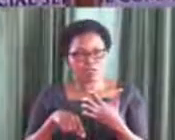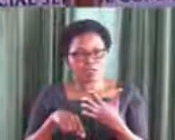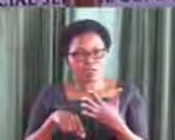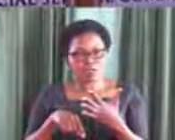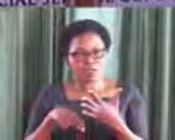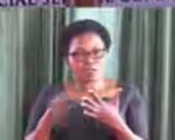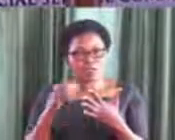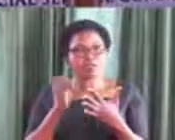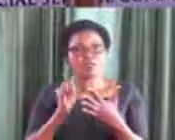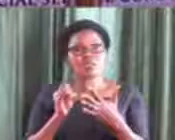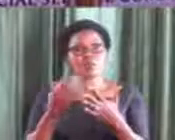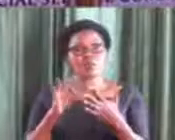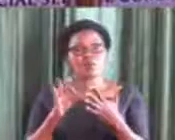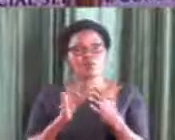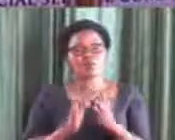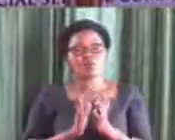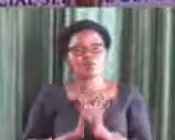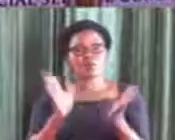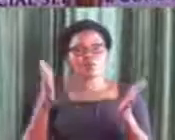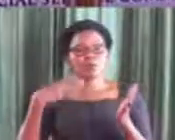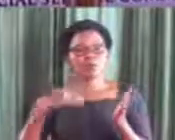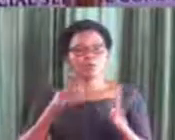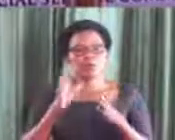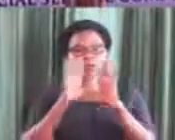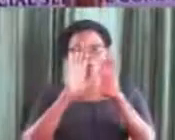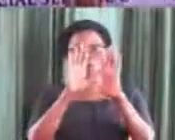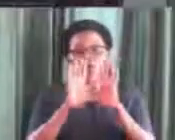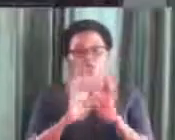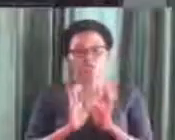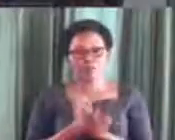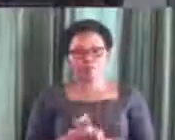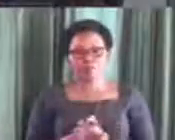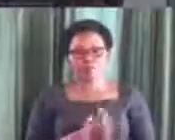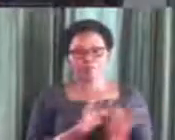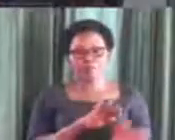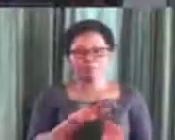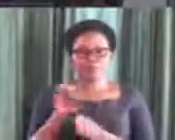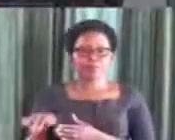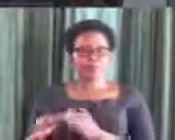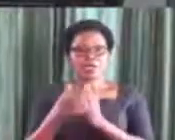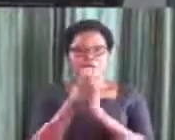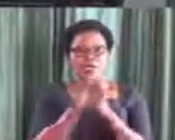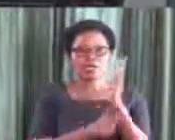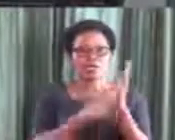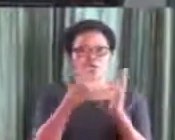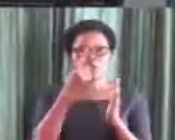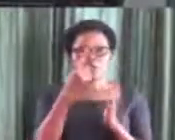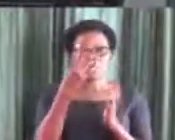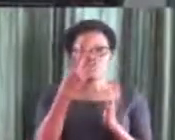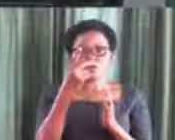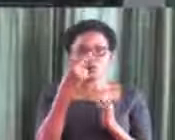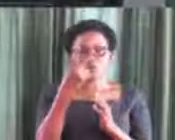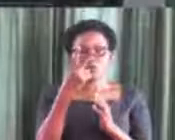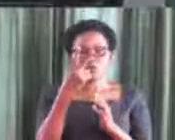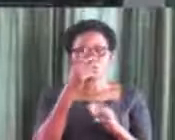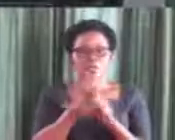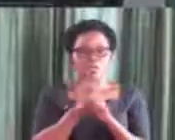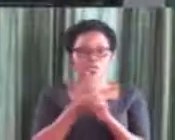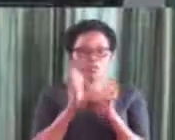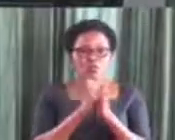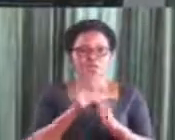public importance. Okay. Article 142 deals with the term of the president,